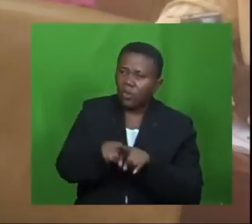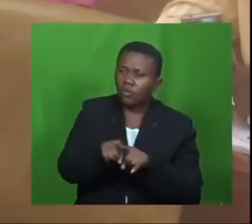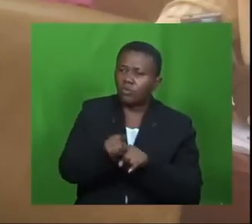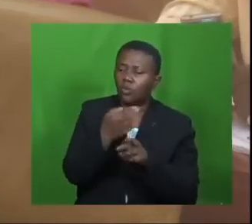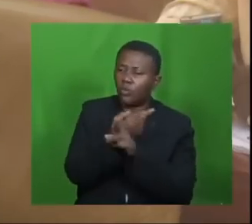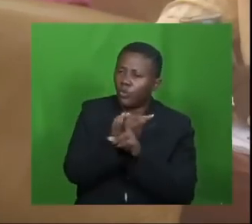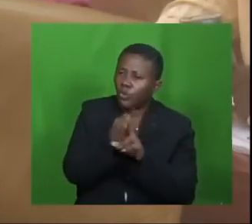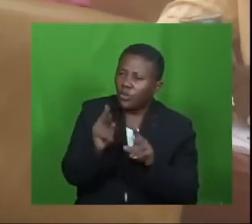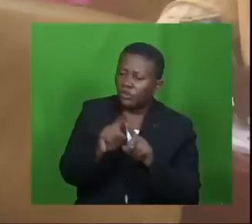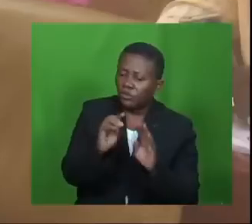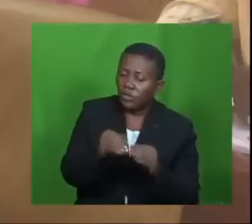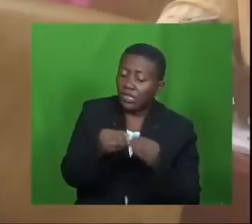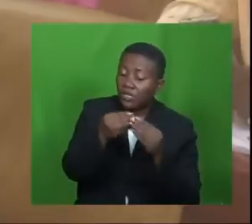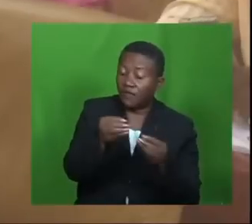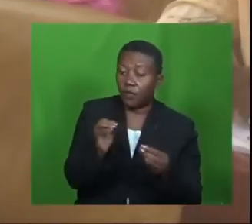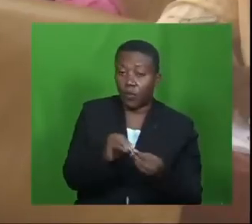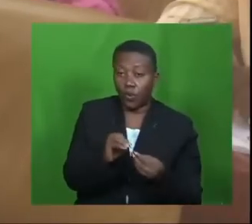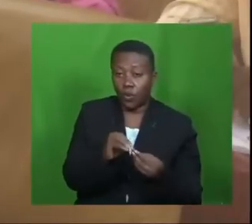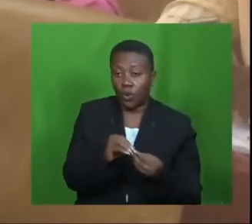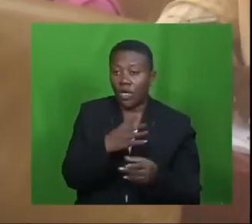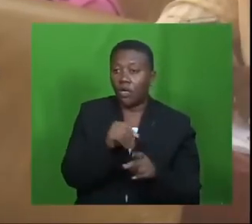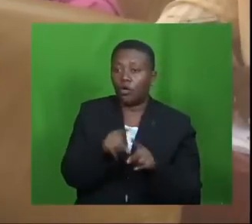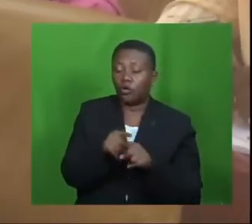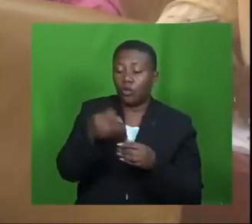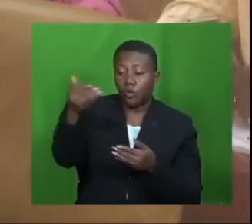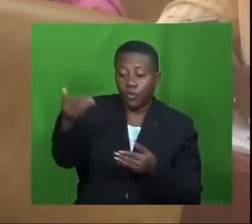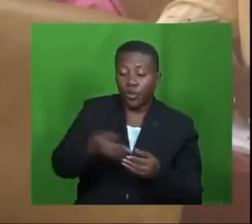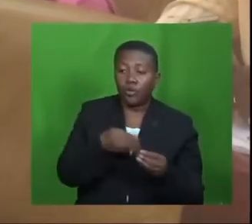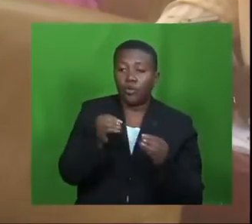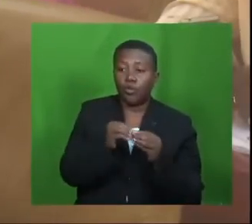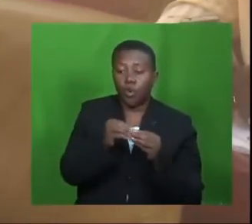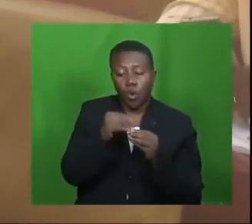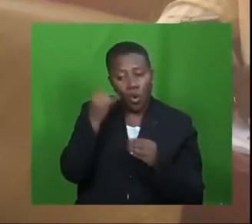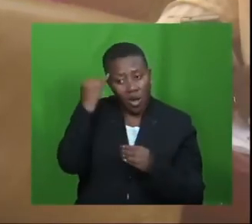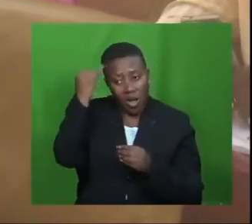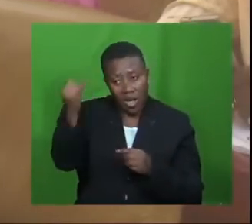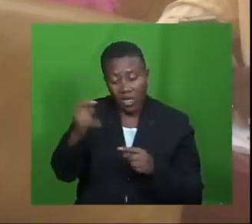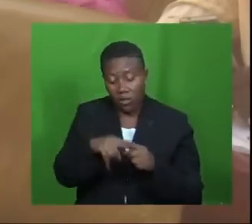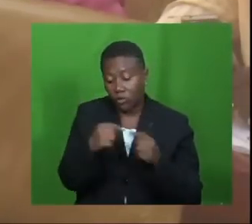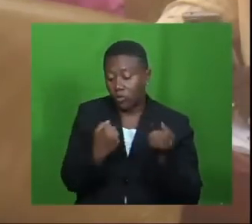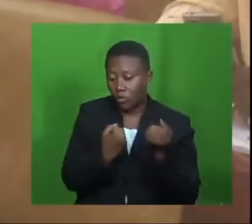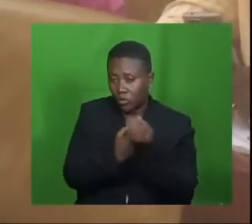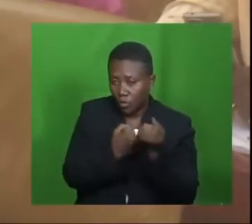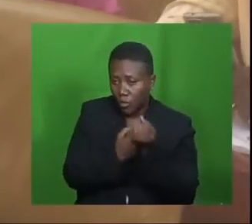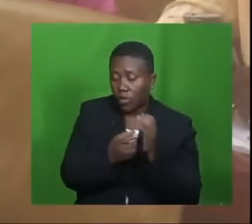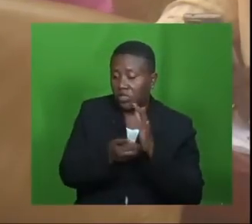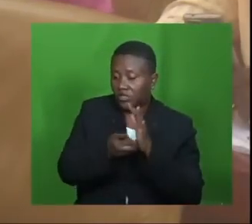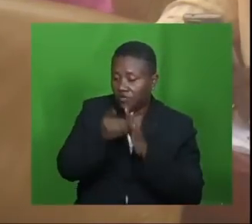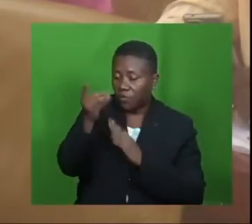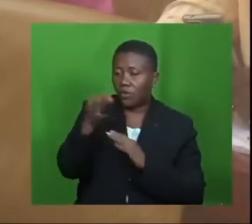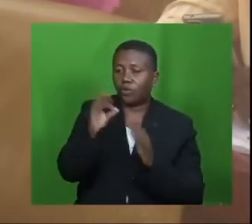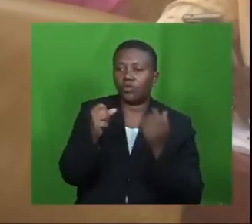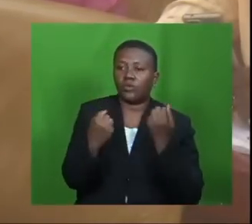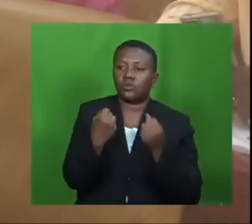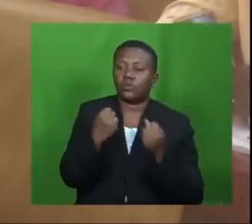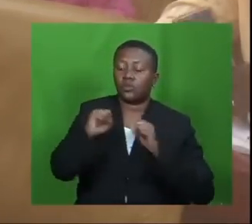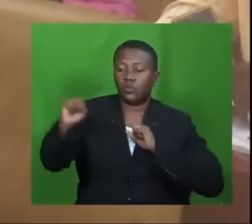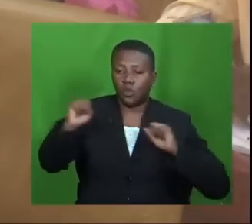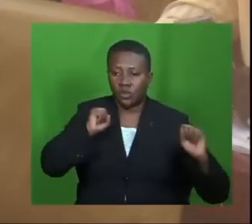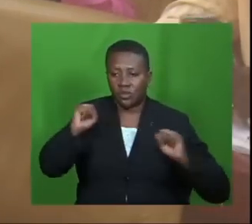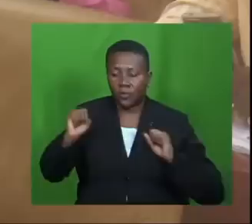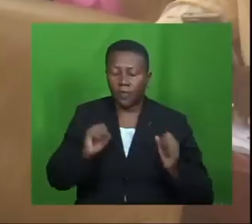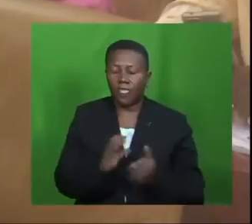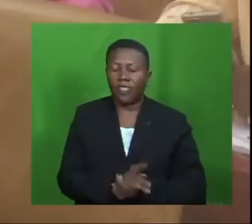on board many more corporate entities to support the development of sports in general. Mr.